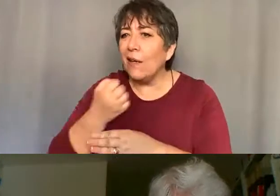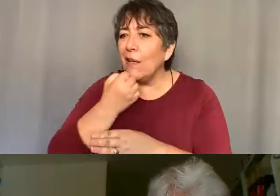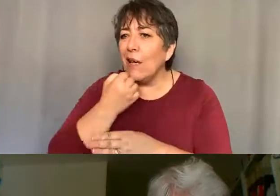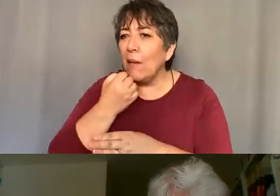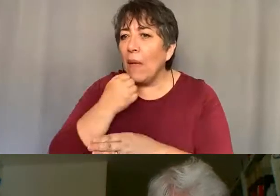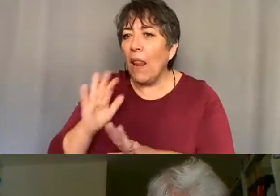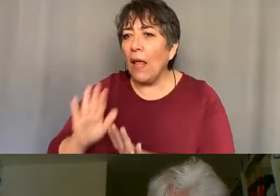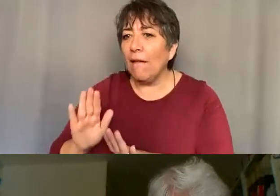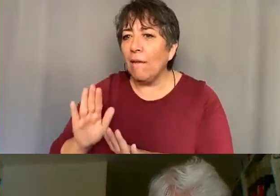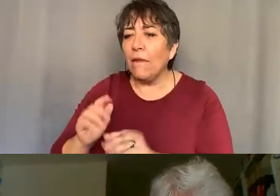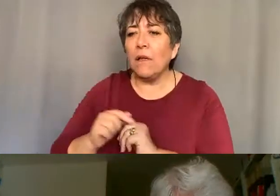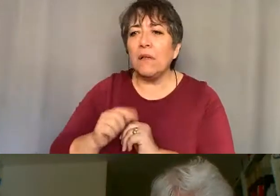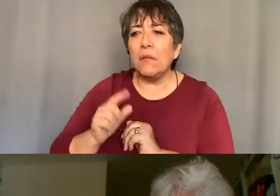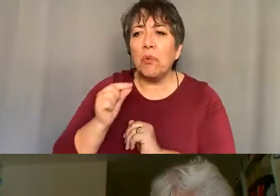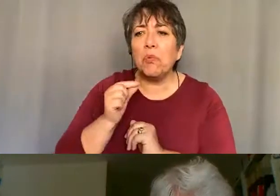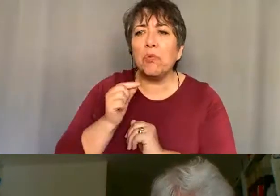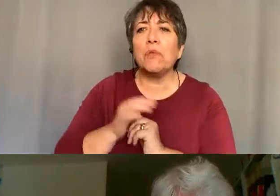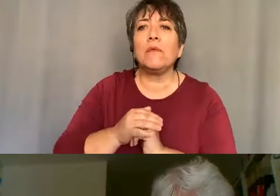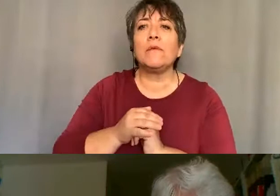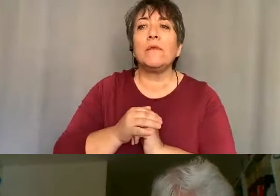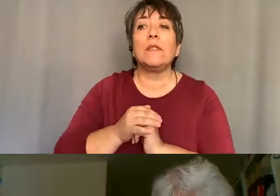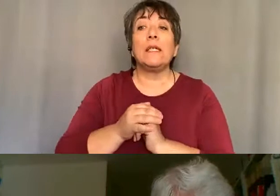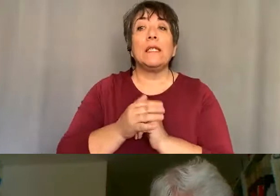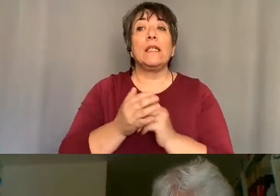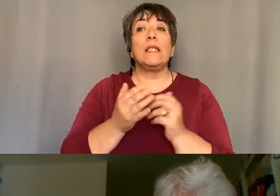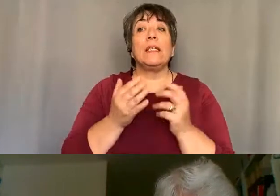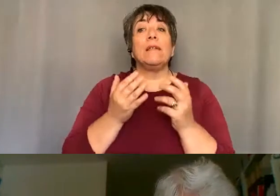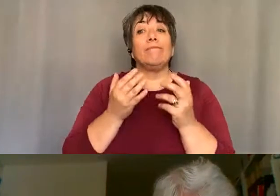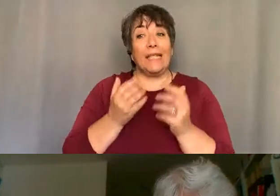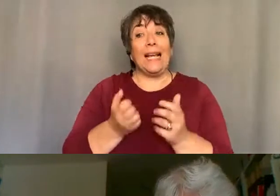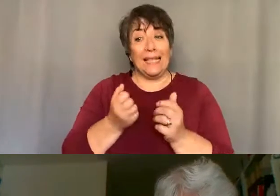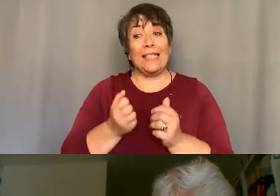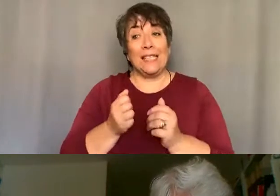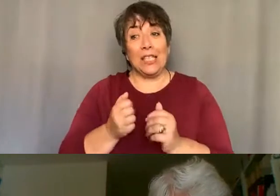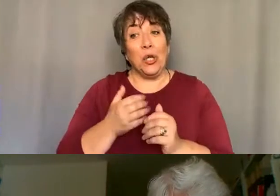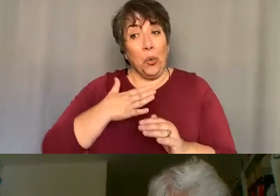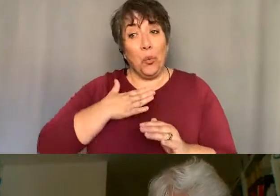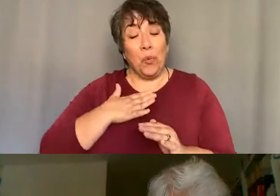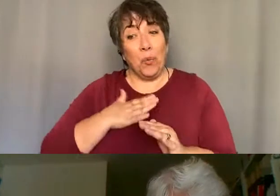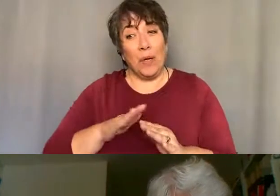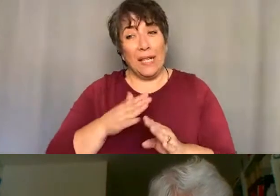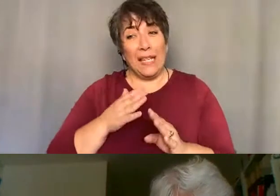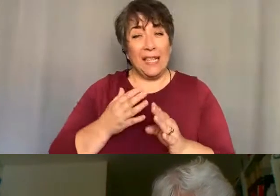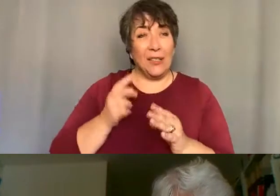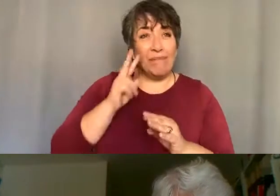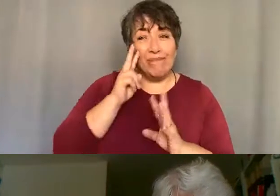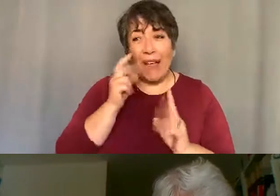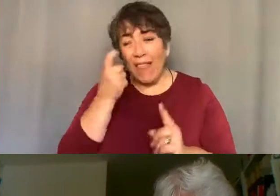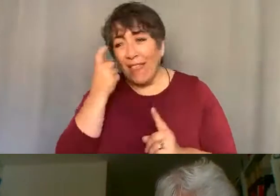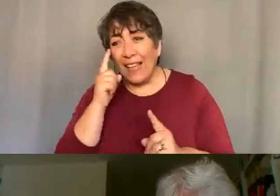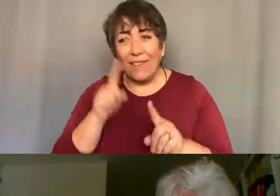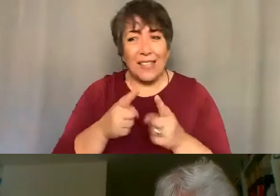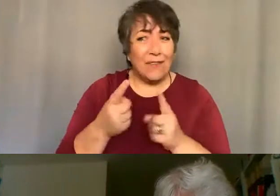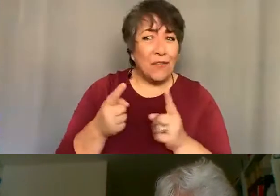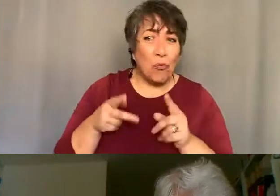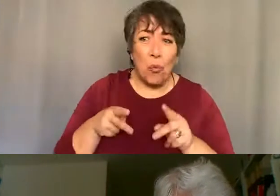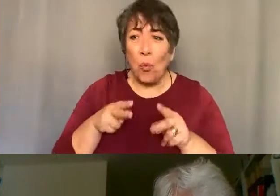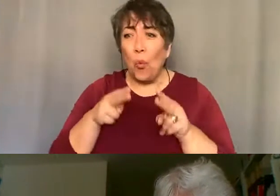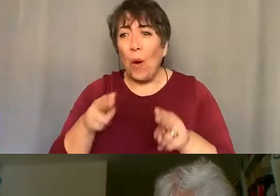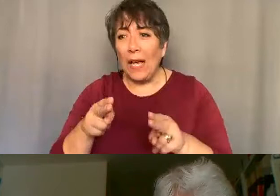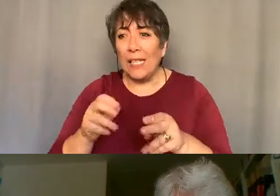valid question. We are continuously looking to how we can evolve and develop our service. So one of the things that we are